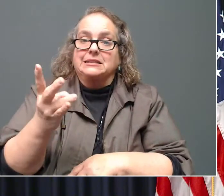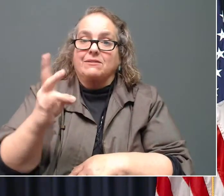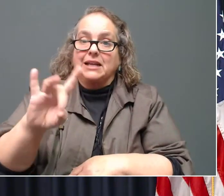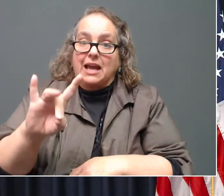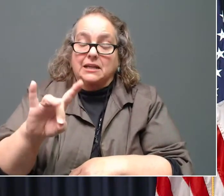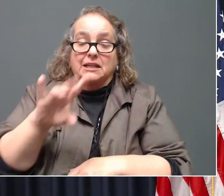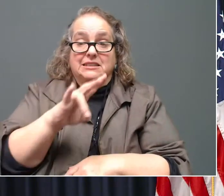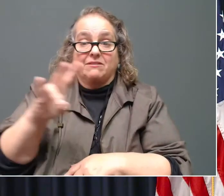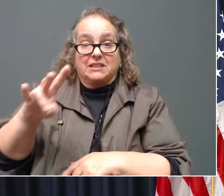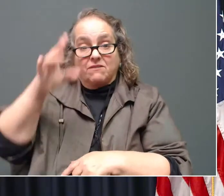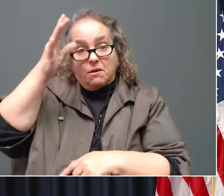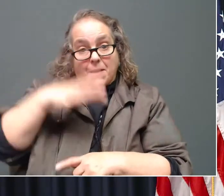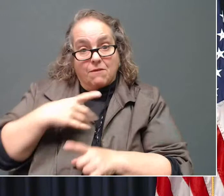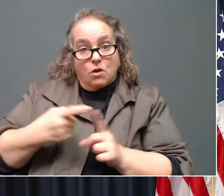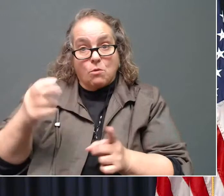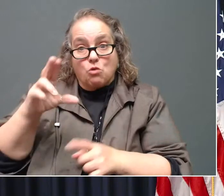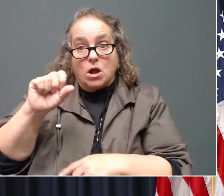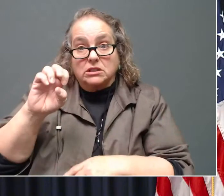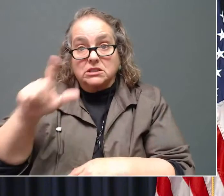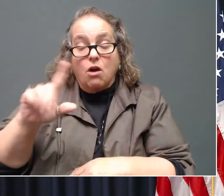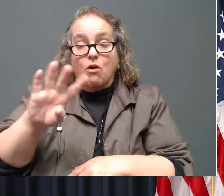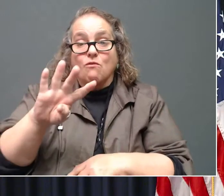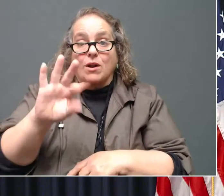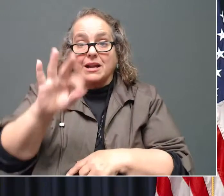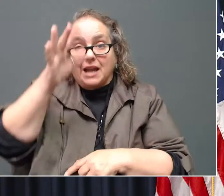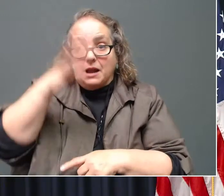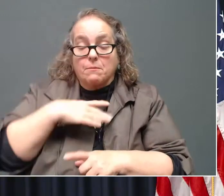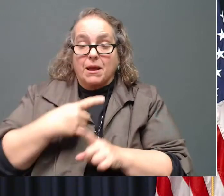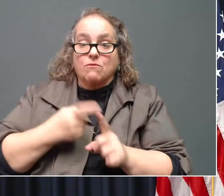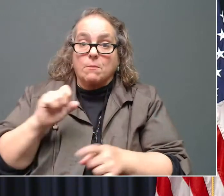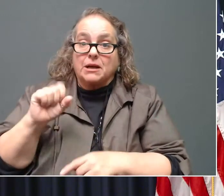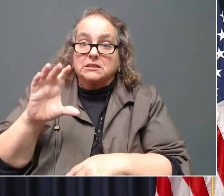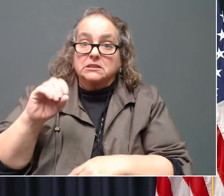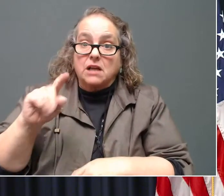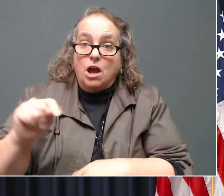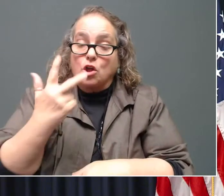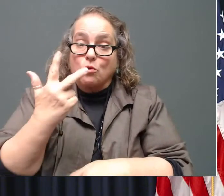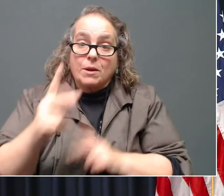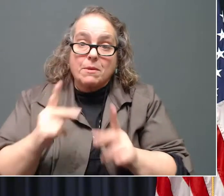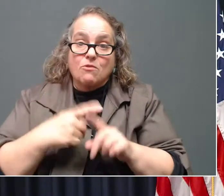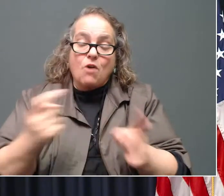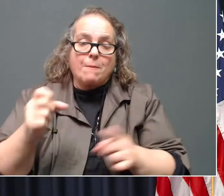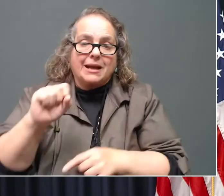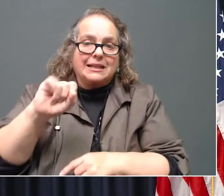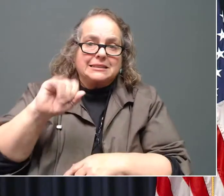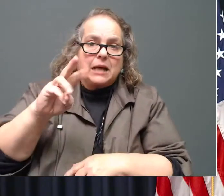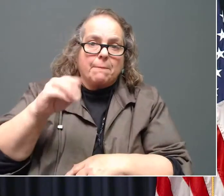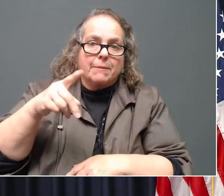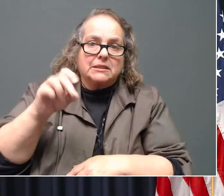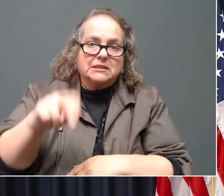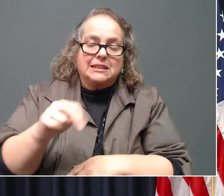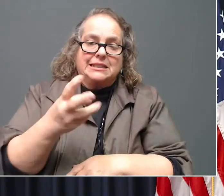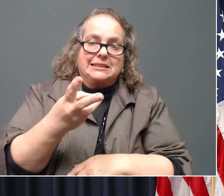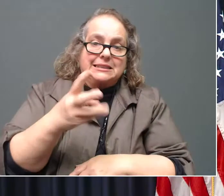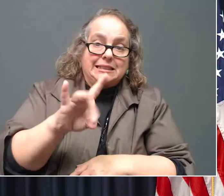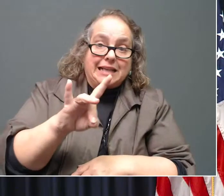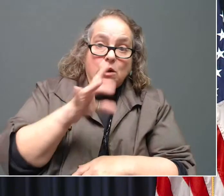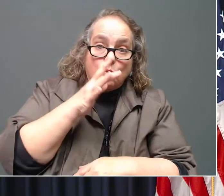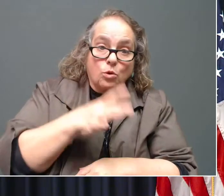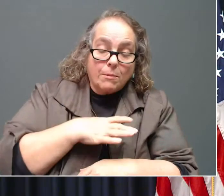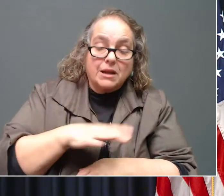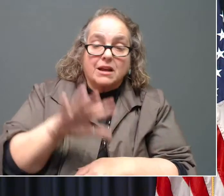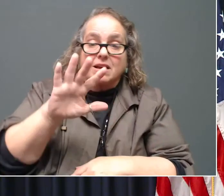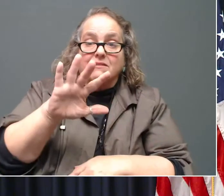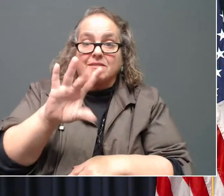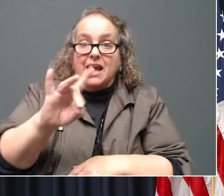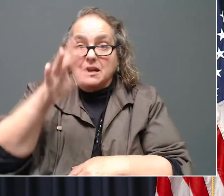Russell, 49-year-old man from Scott, 3 individuals from Simpson, a 68-year-old woman, a 58-year-old man, and